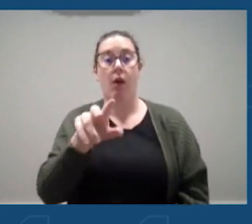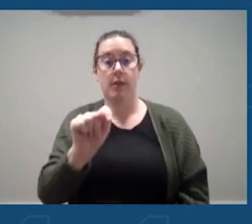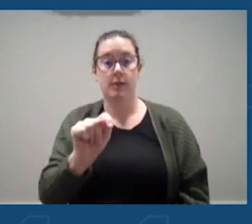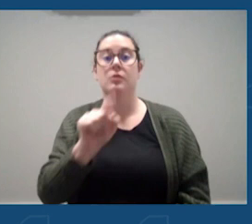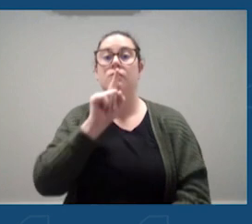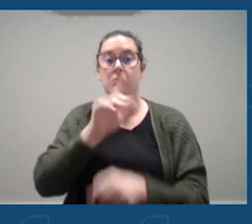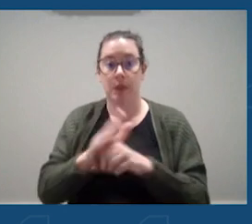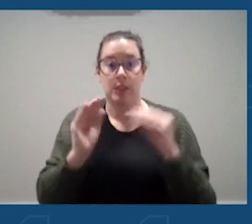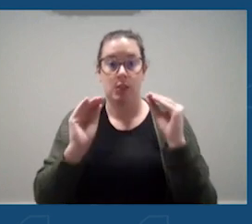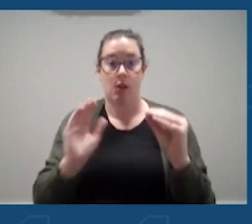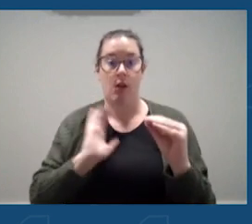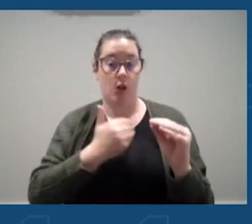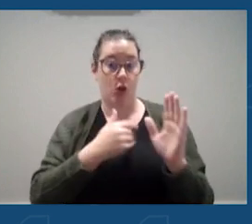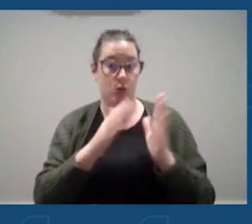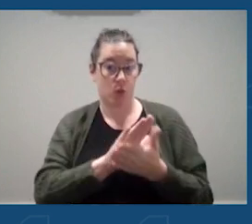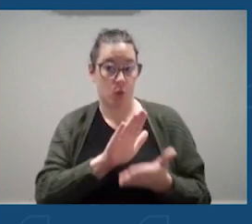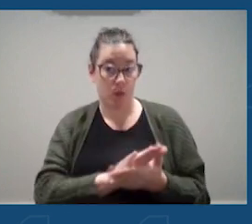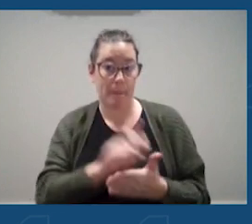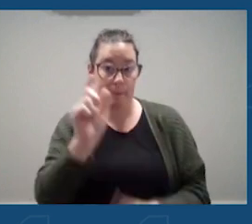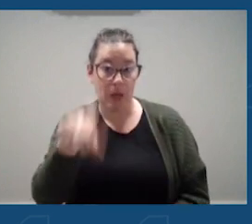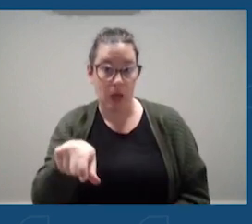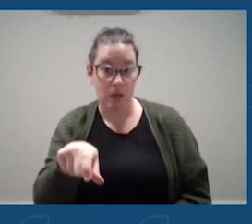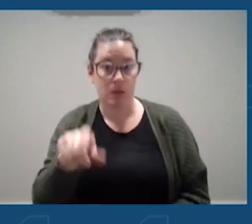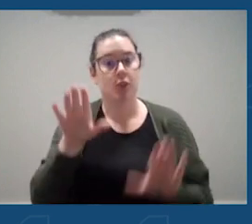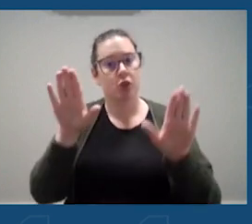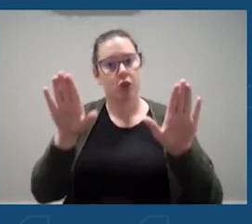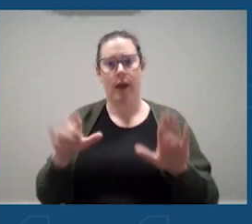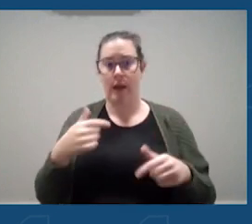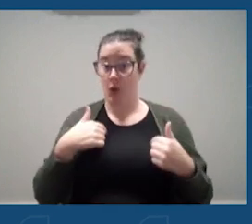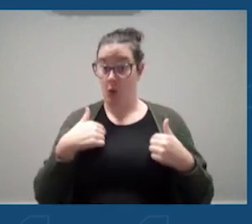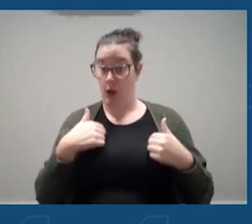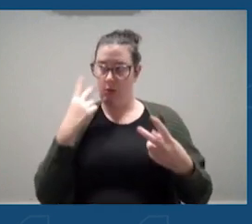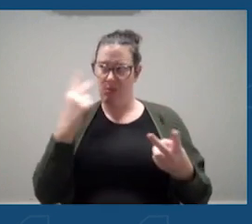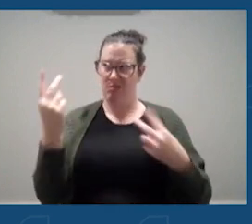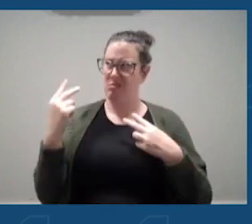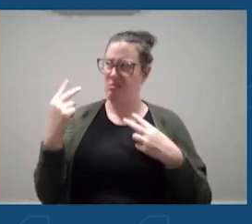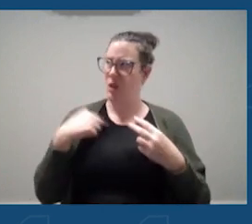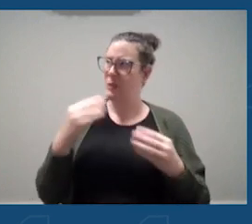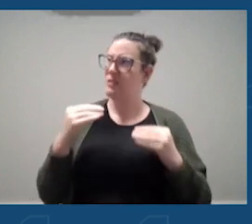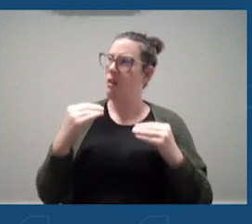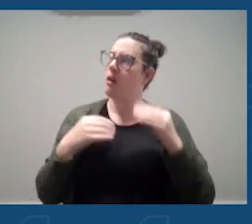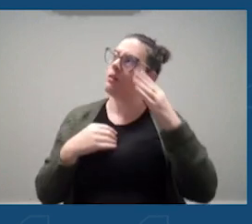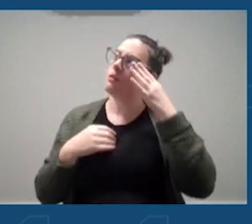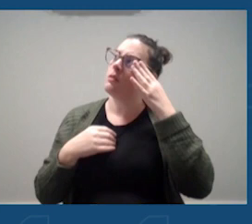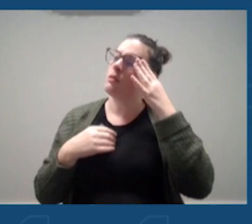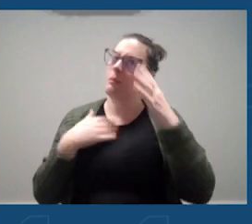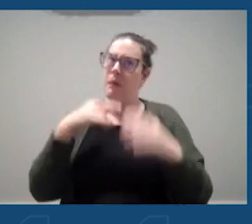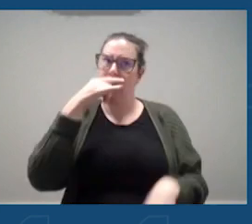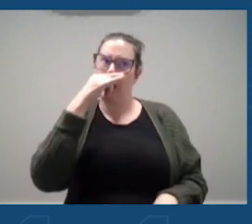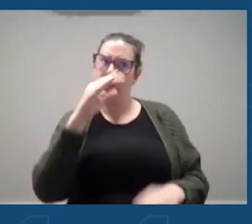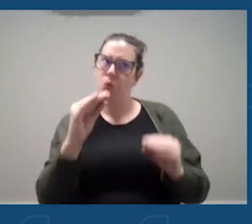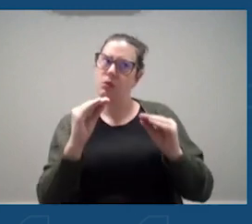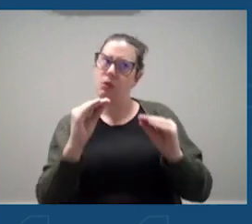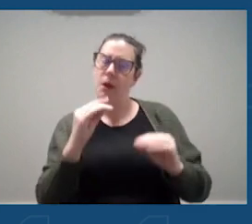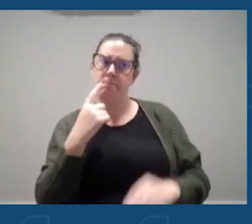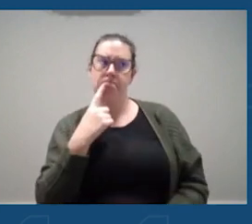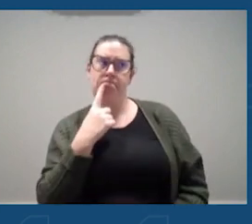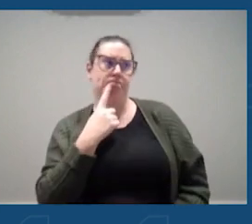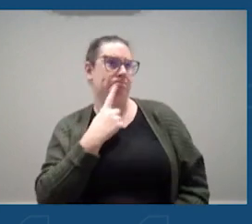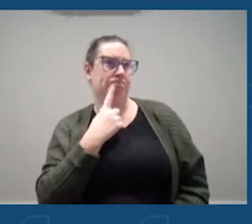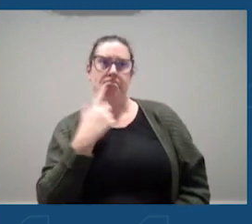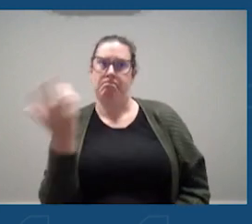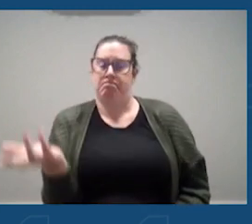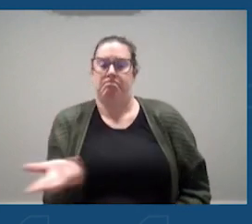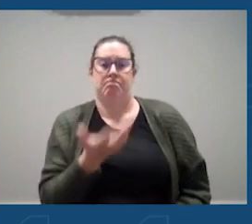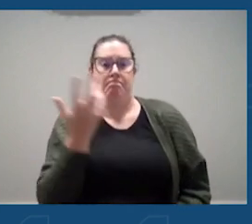great. I don't remember being taught it. I don't know that my kids remember being taught it. And I asked this question a couple of days ago, well, what